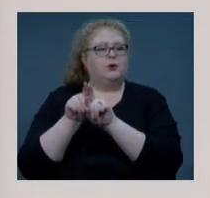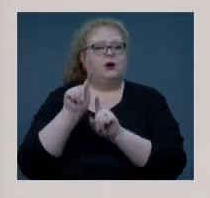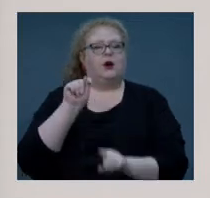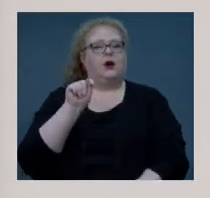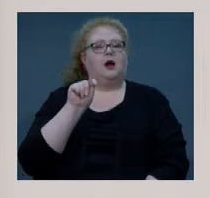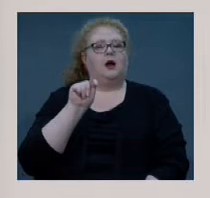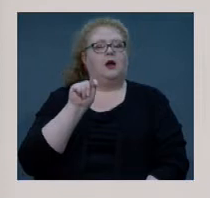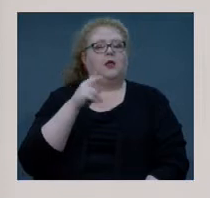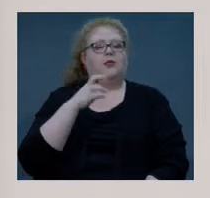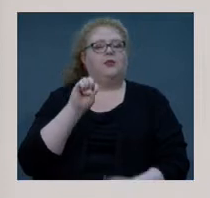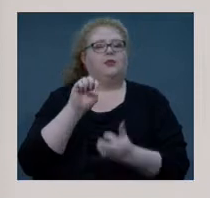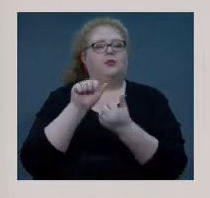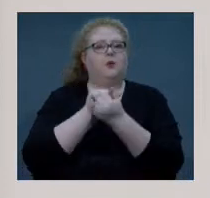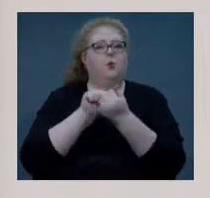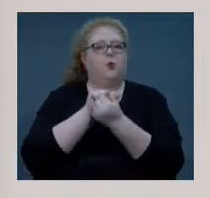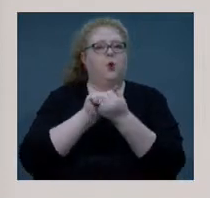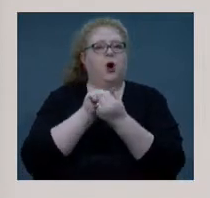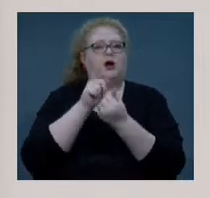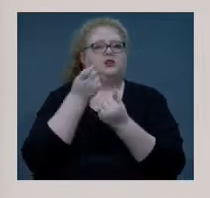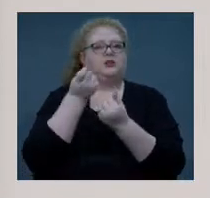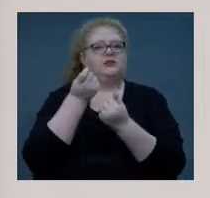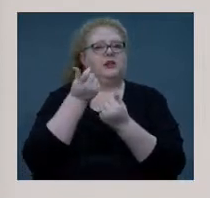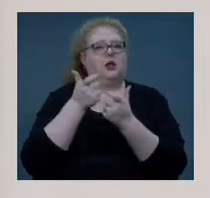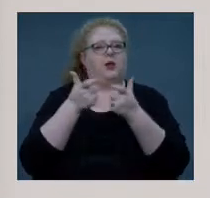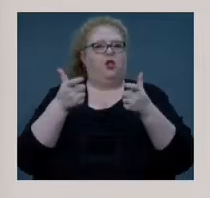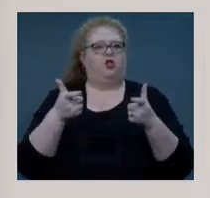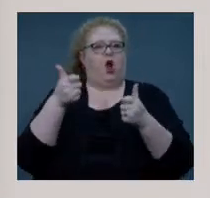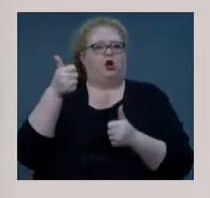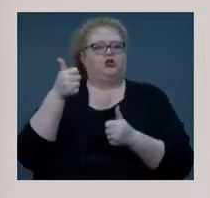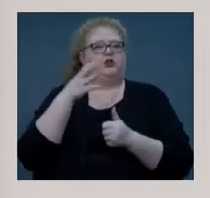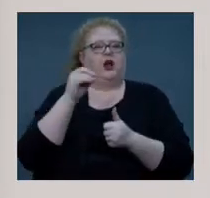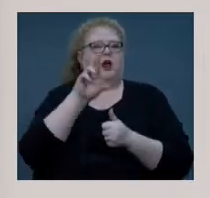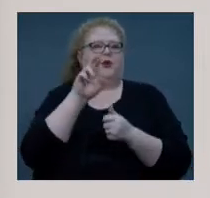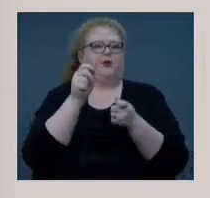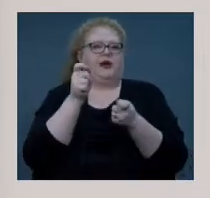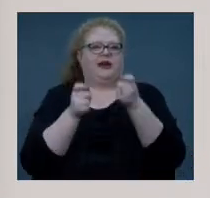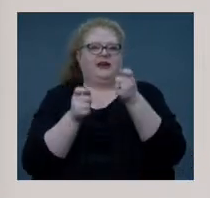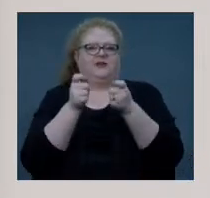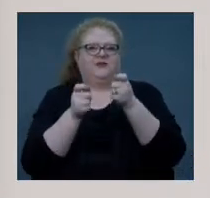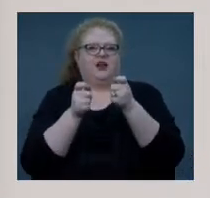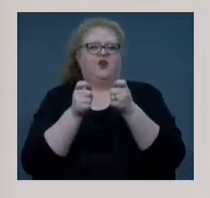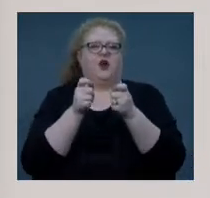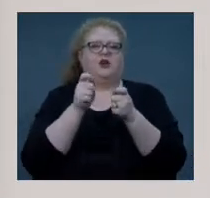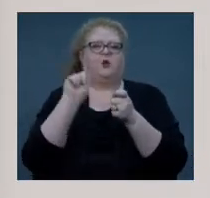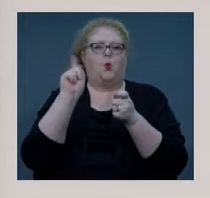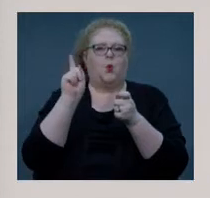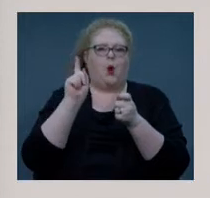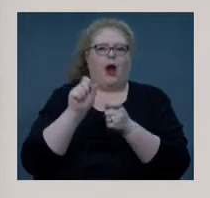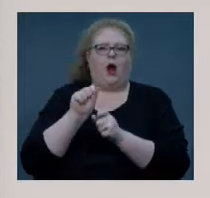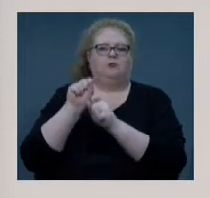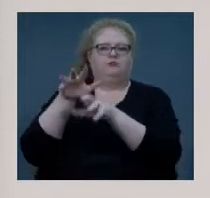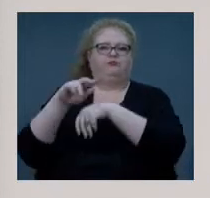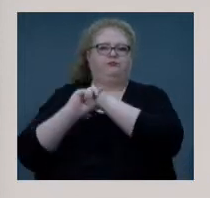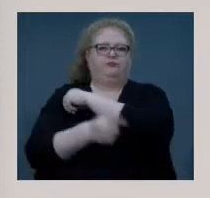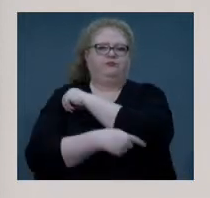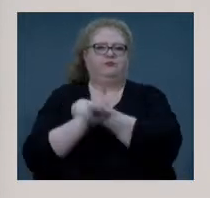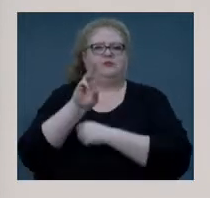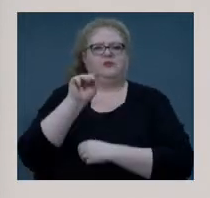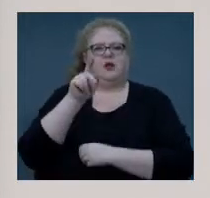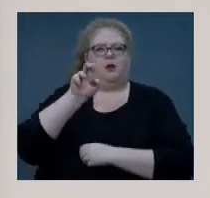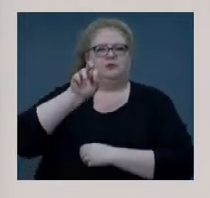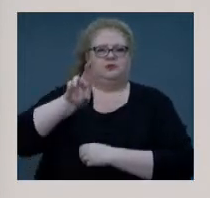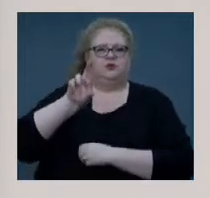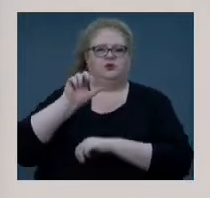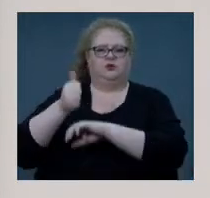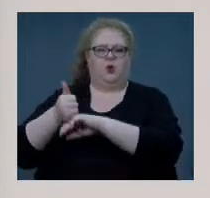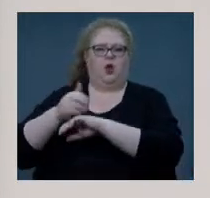tunnel, the wash is slightly larger. There's been some reconfiguration, relocation to the dumpster location on this